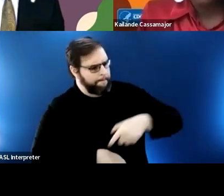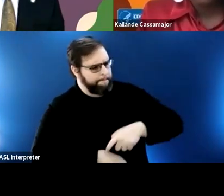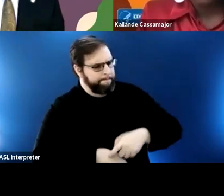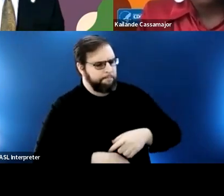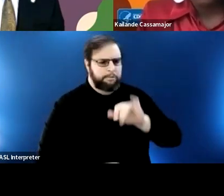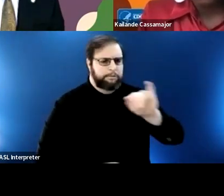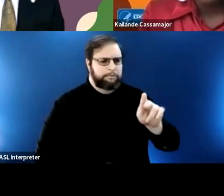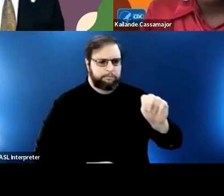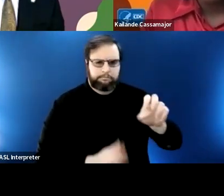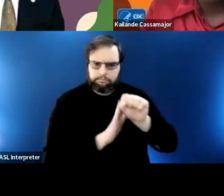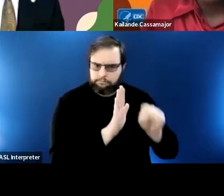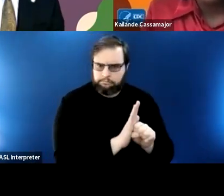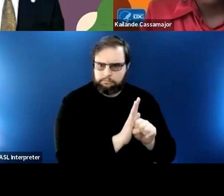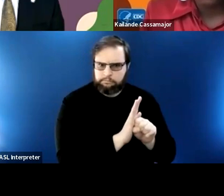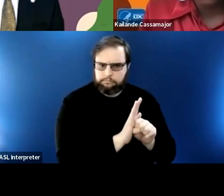Jackson State?